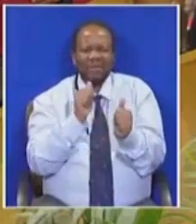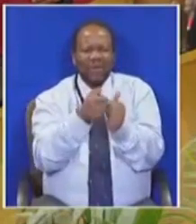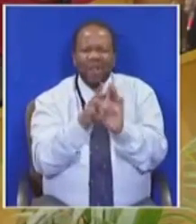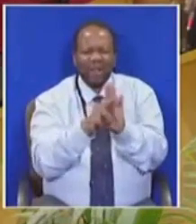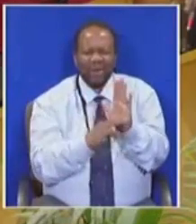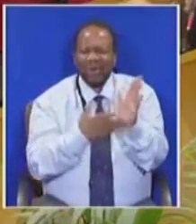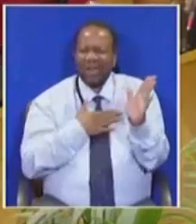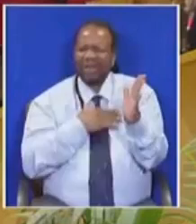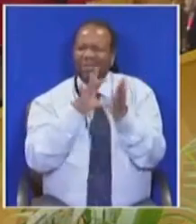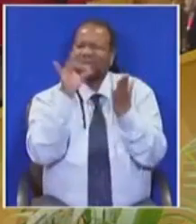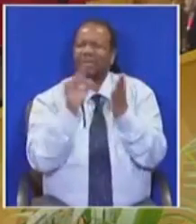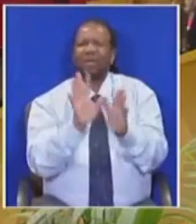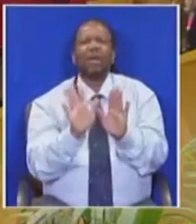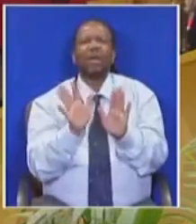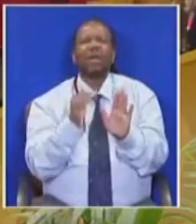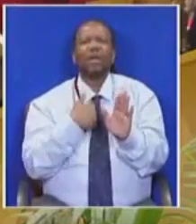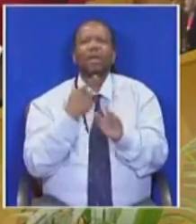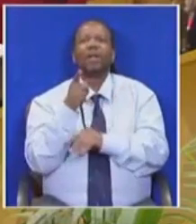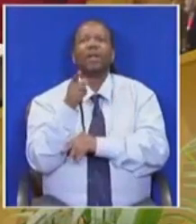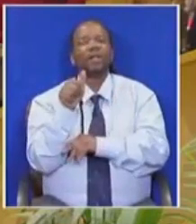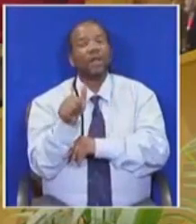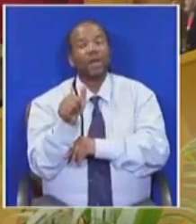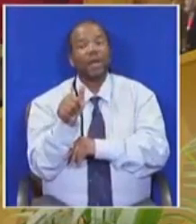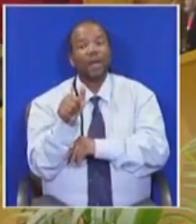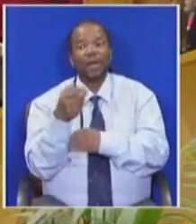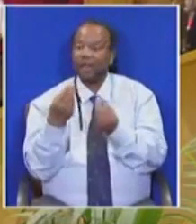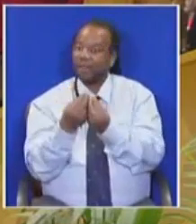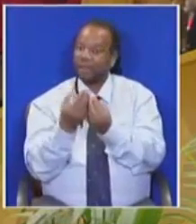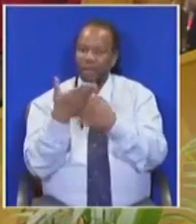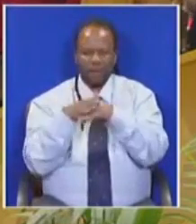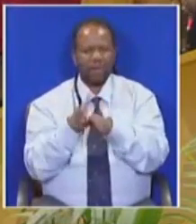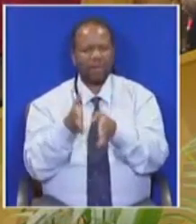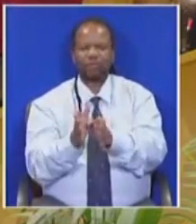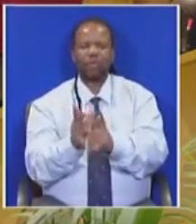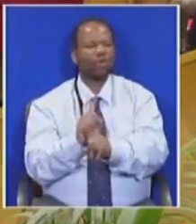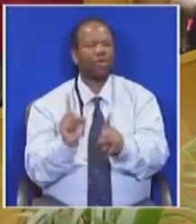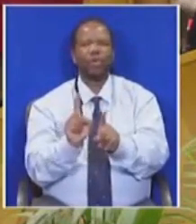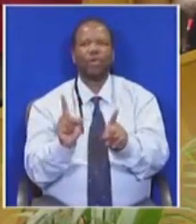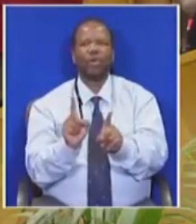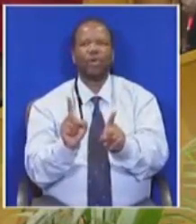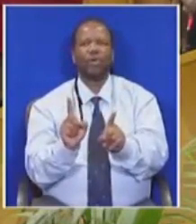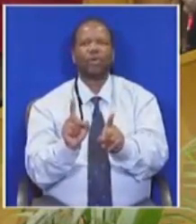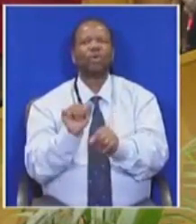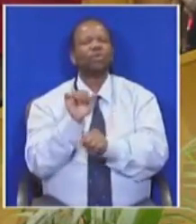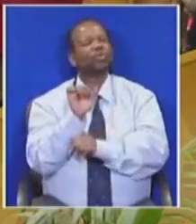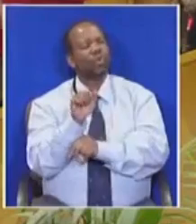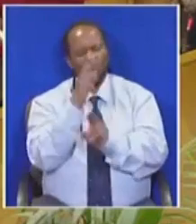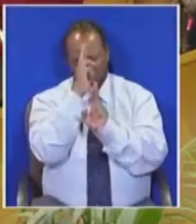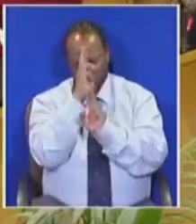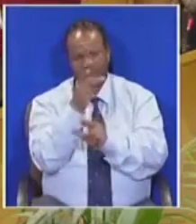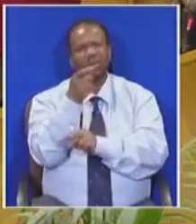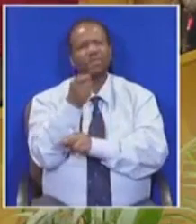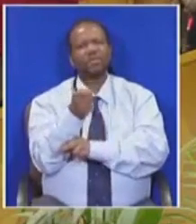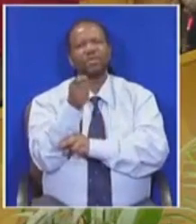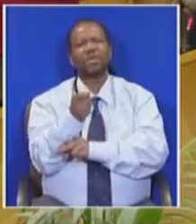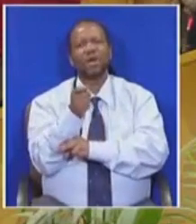That is not how this procedure is implemented. I will now switch off. Honorable Speaker, there are procedures in this